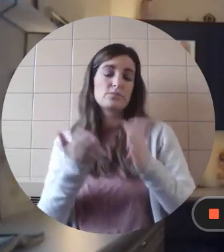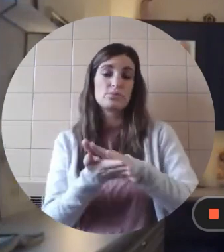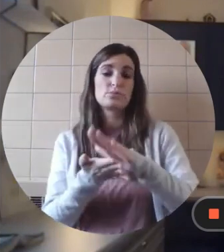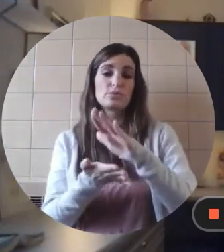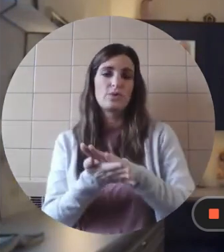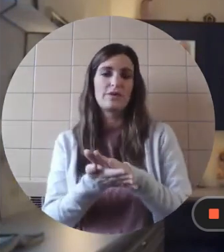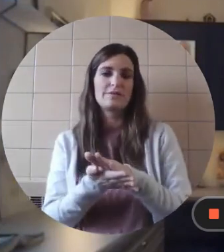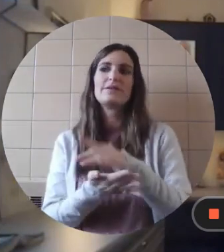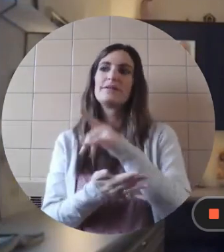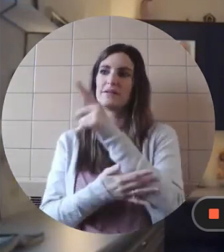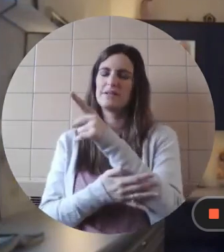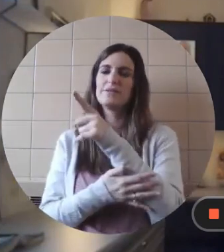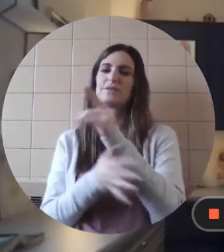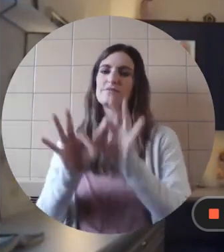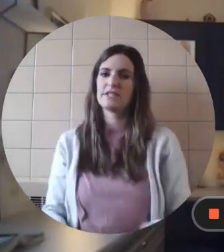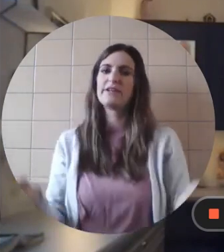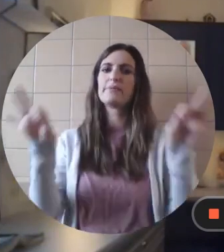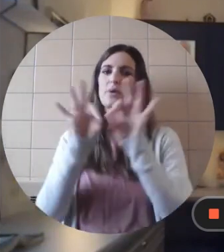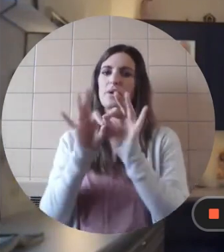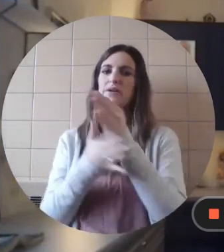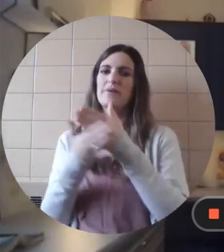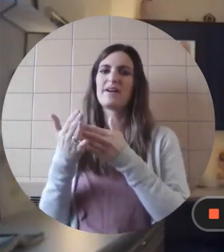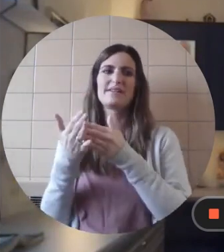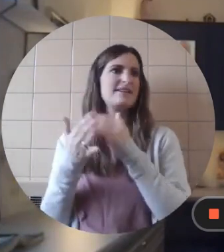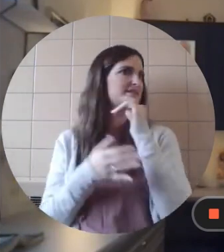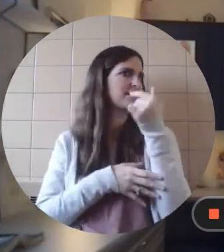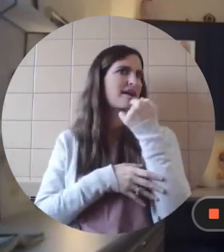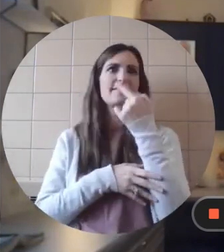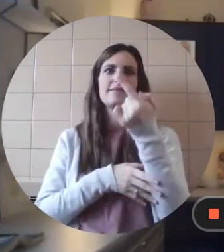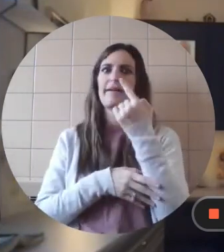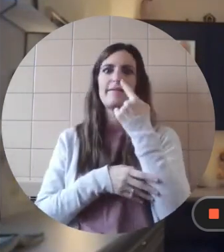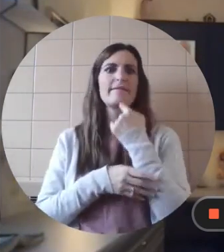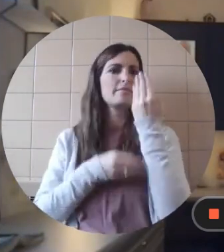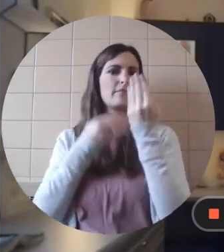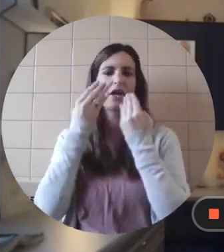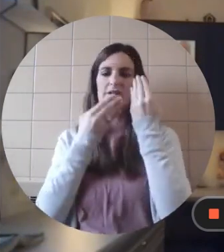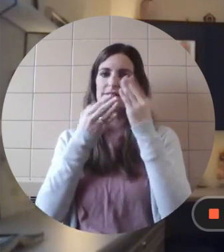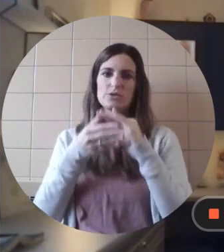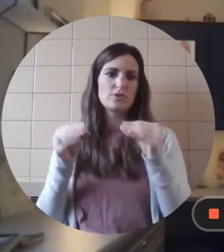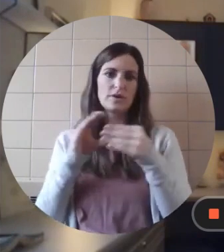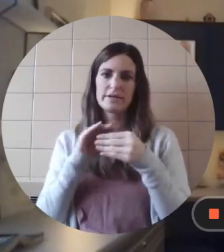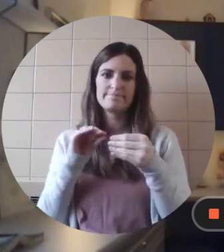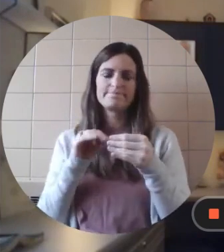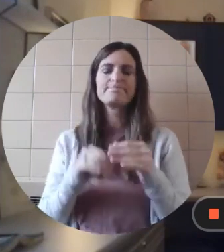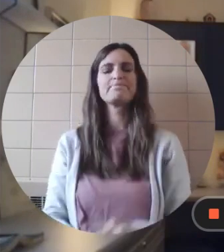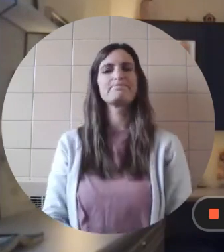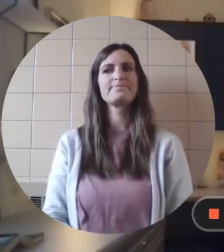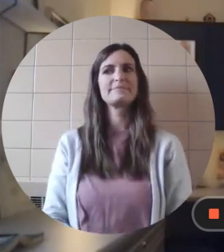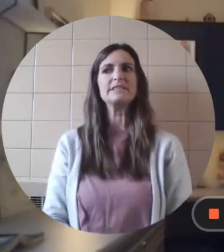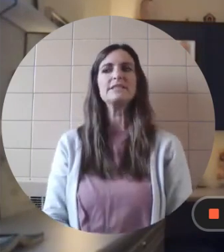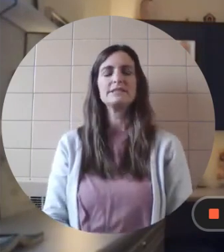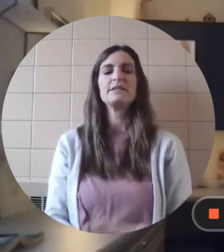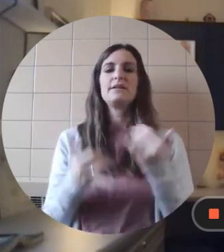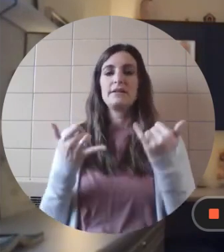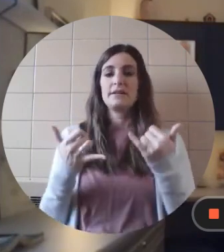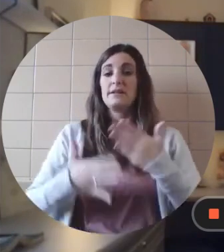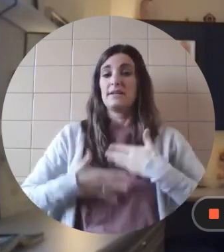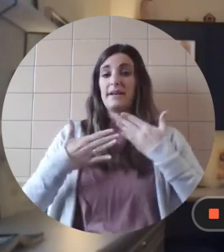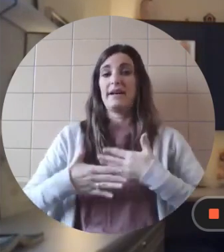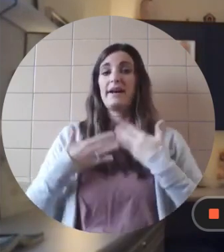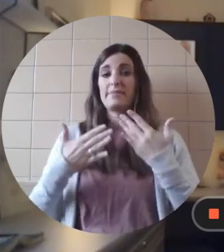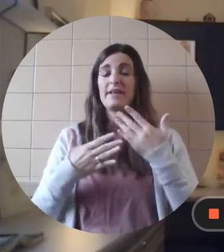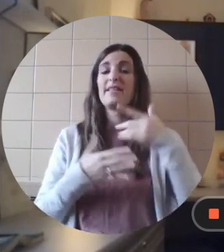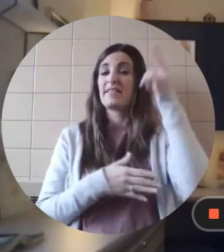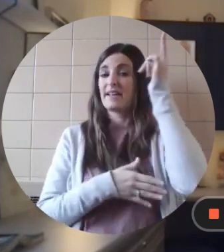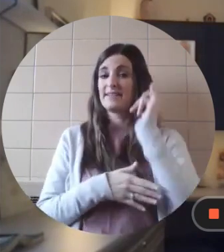Lappy's story, and he didn't tell embarrassing stories about me, thinking they were cute. Suddenly, I was glad Iris and Leah haven't been able to meet Lappy